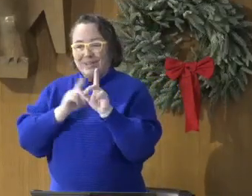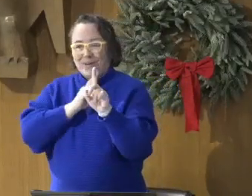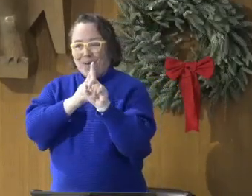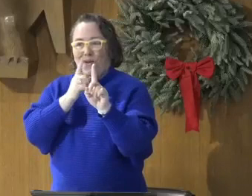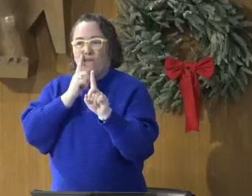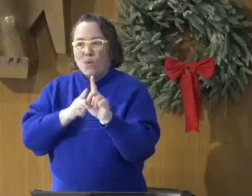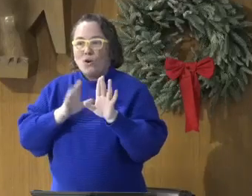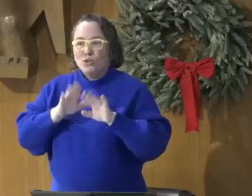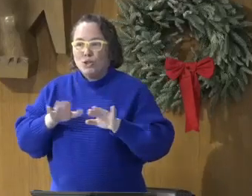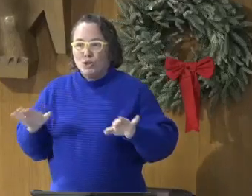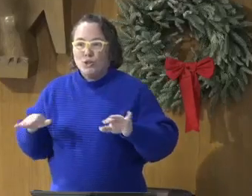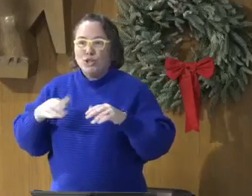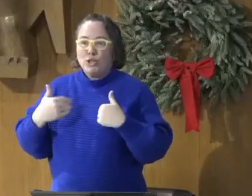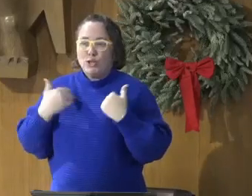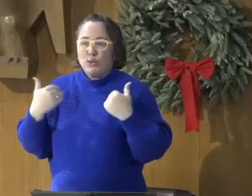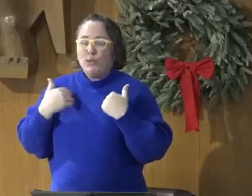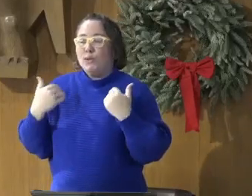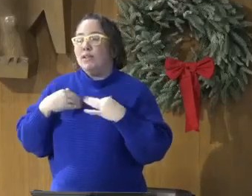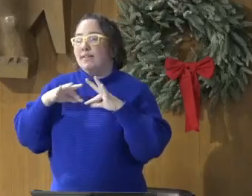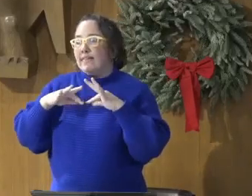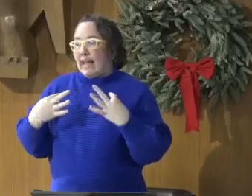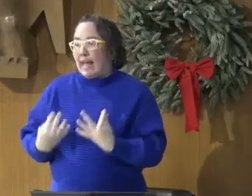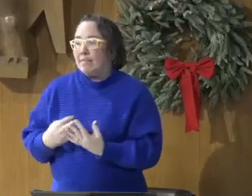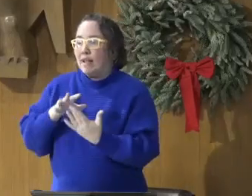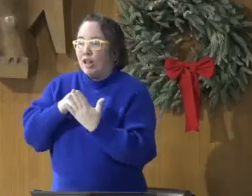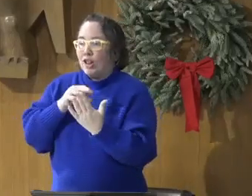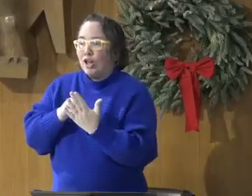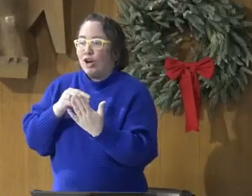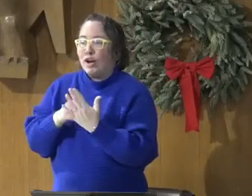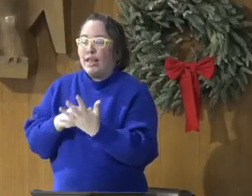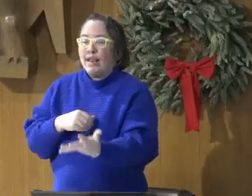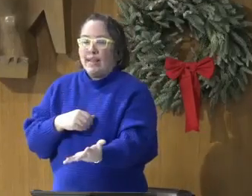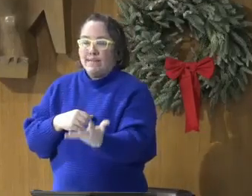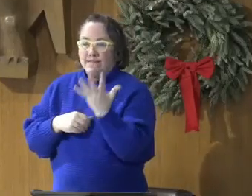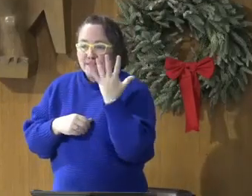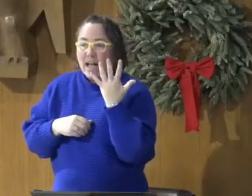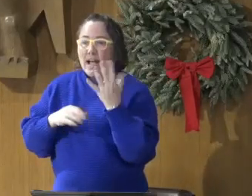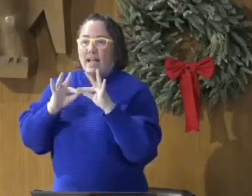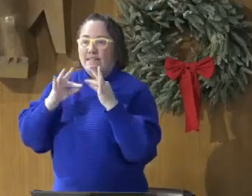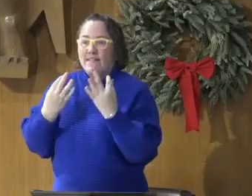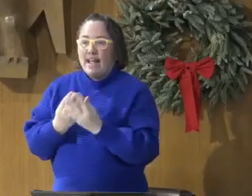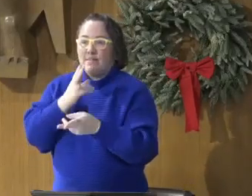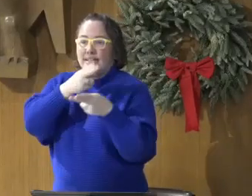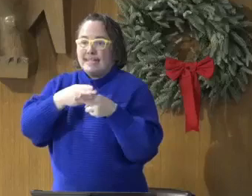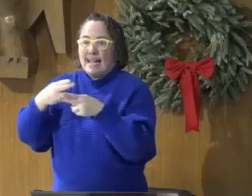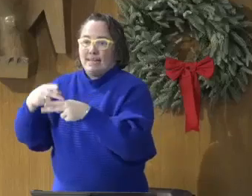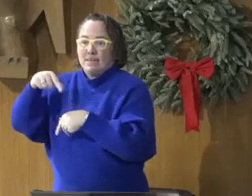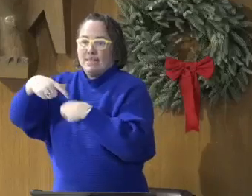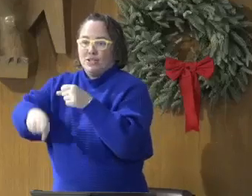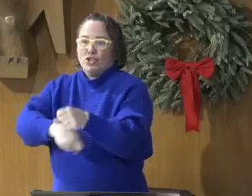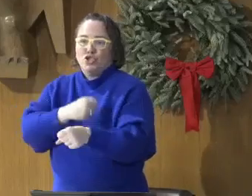families has is to learn the names of five families in our church.